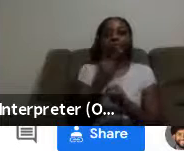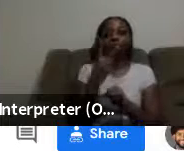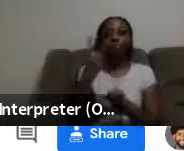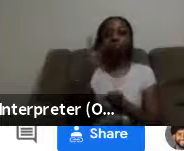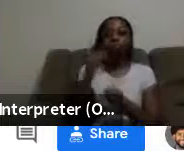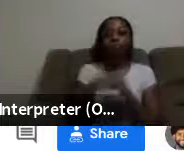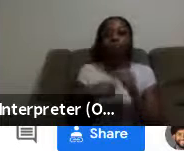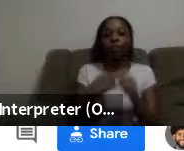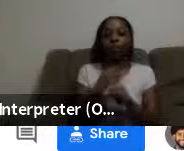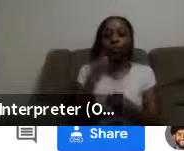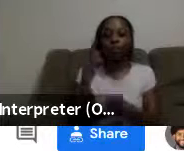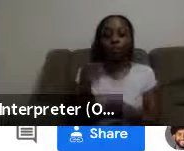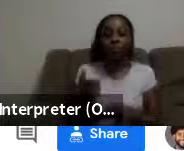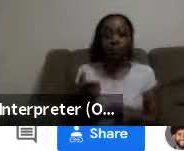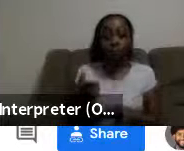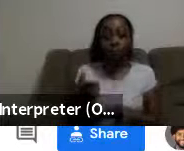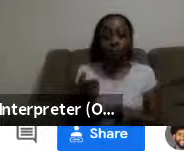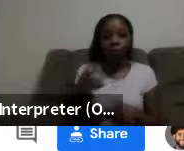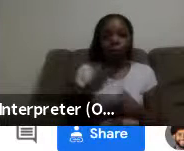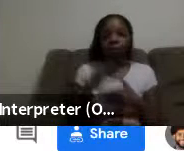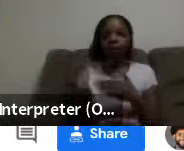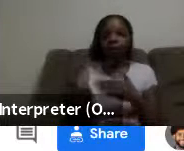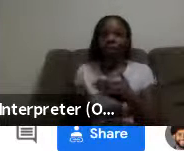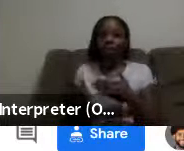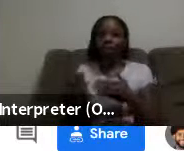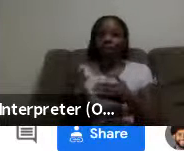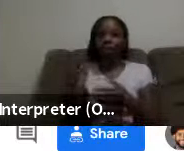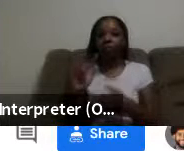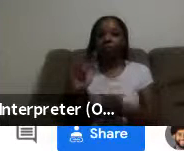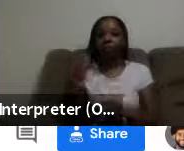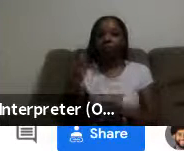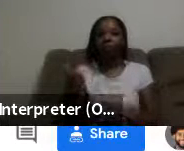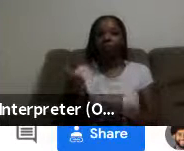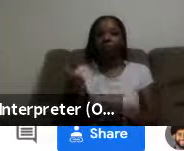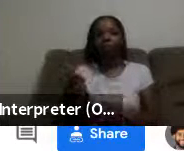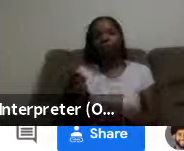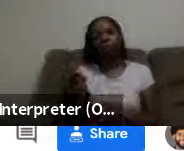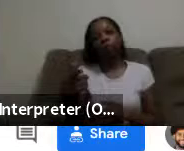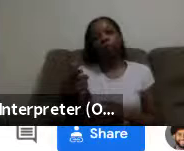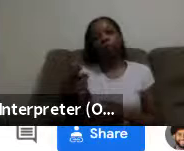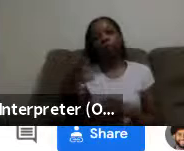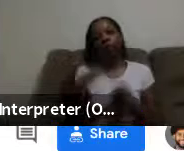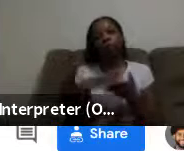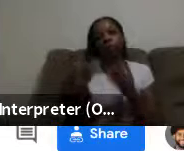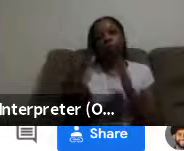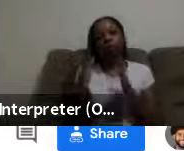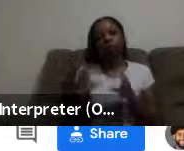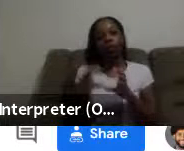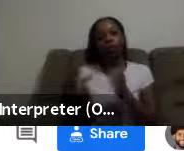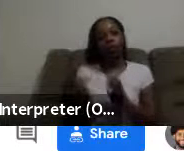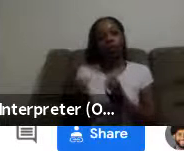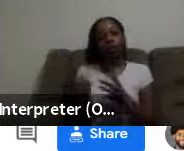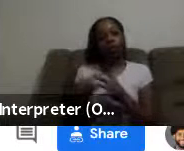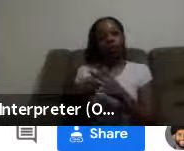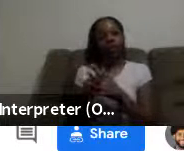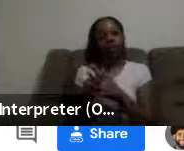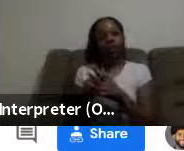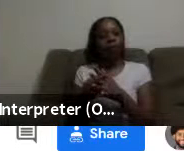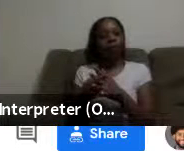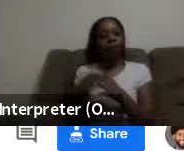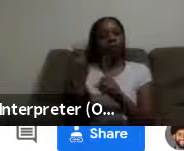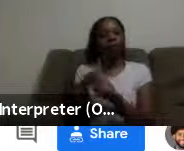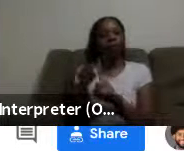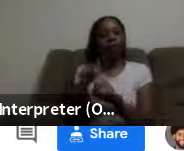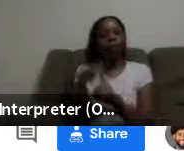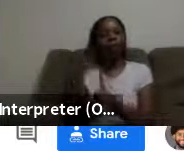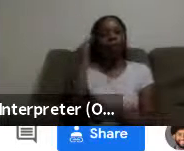when student groups will begin to apply. And then the year after that is when this process will fully be underway. So I know that that